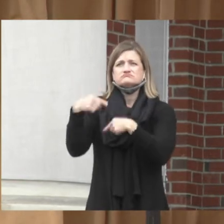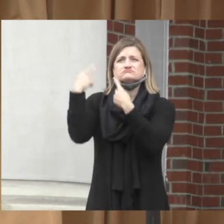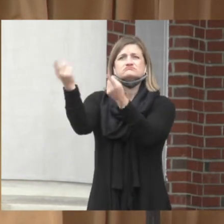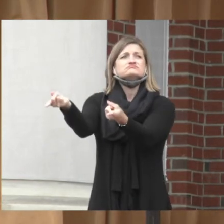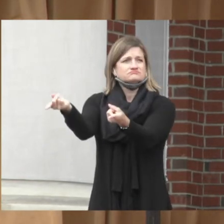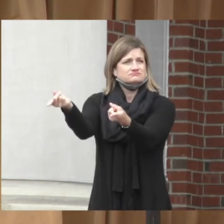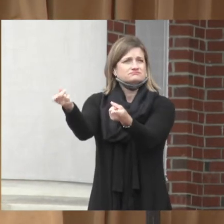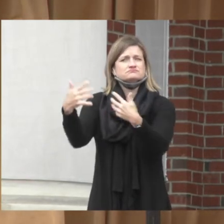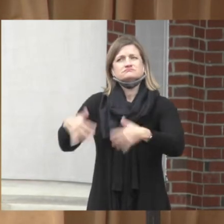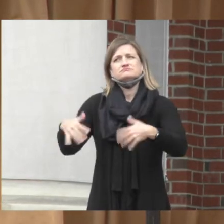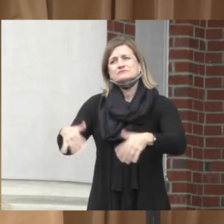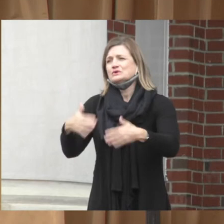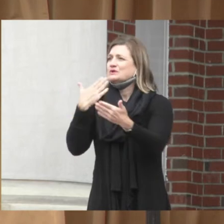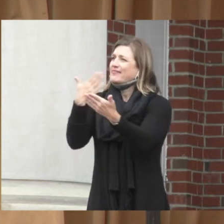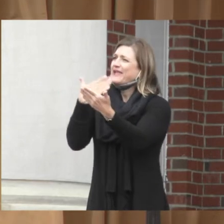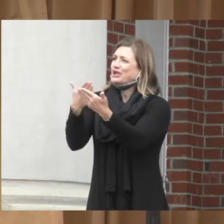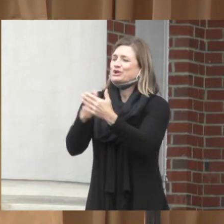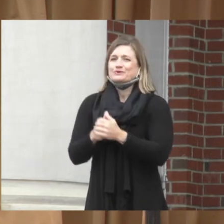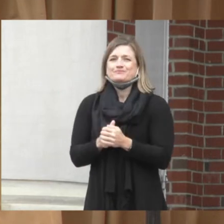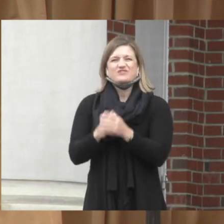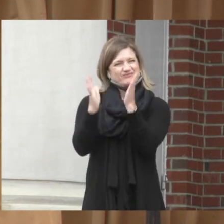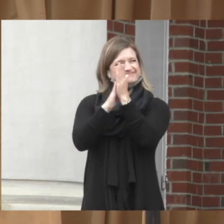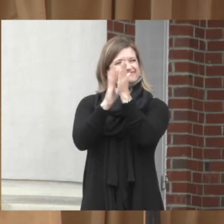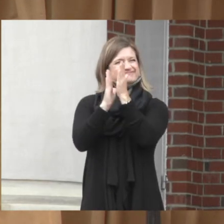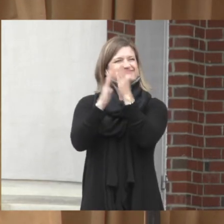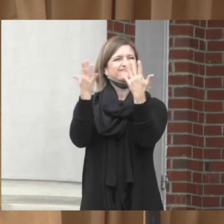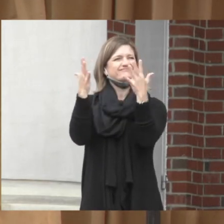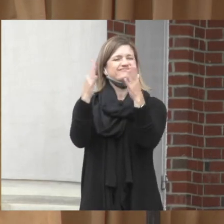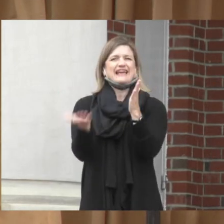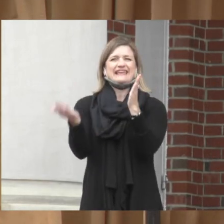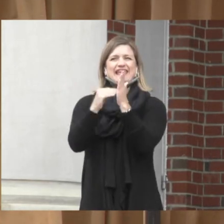this journey. Let's give them another round of applause.